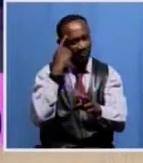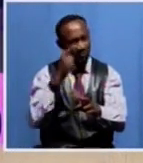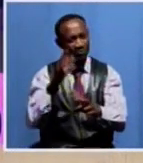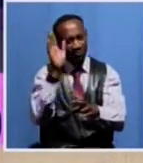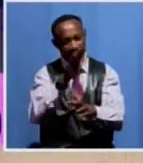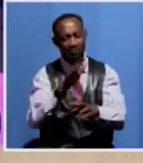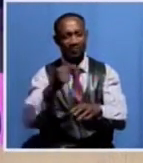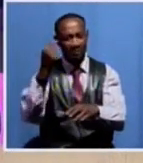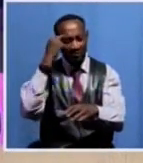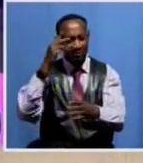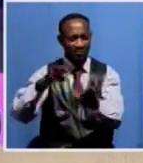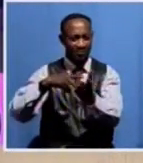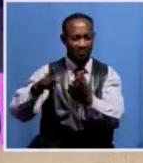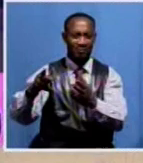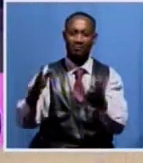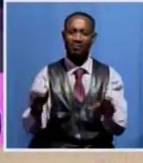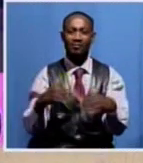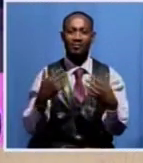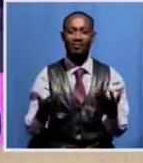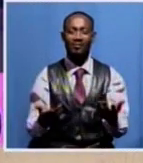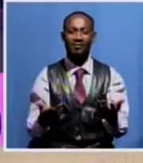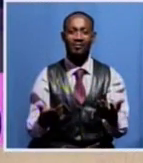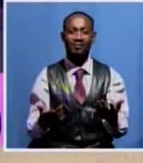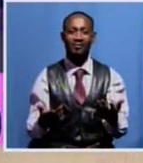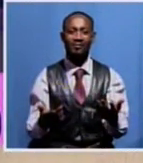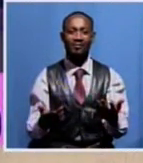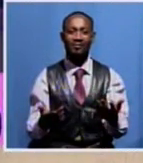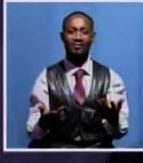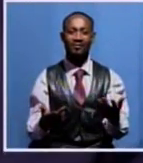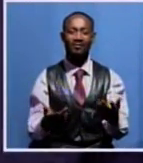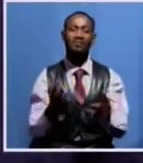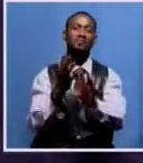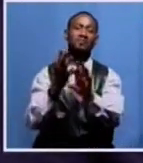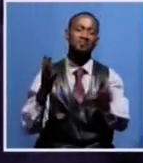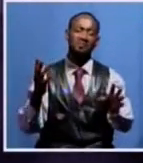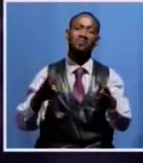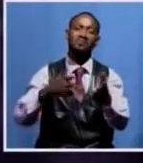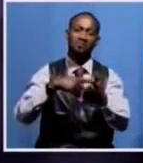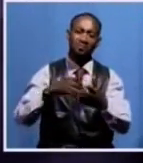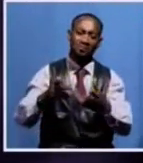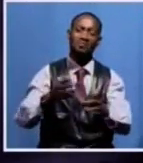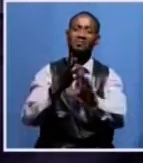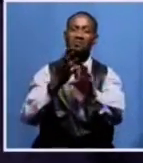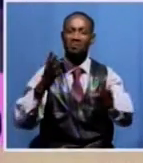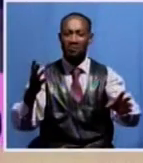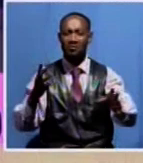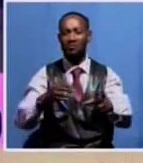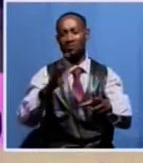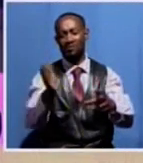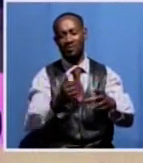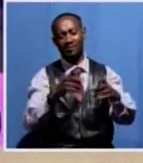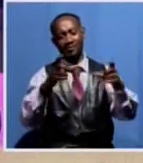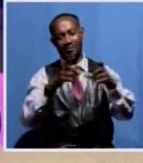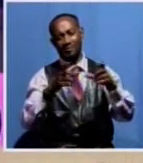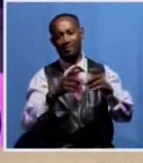government. You queue to pay for a road license. You queue to even pay to get title so you can pay your rates properly.